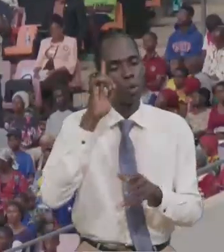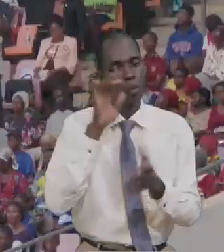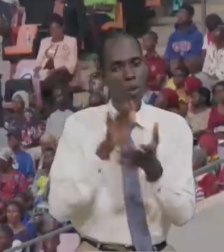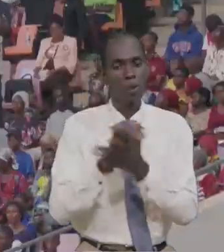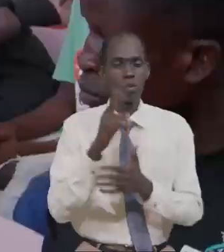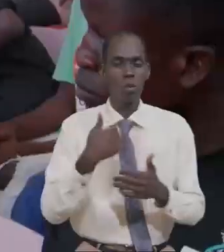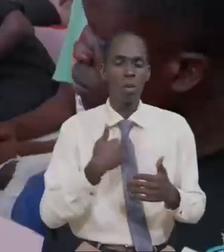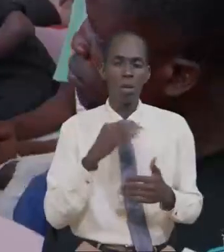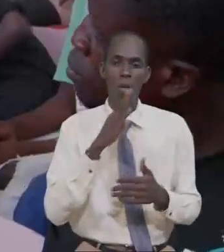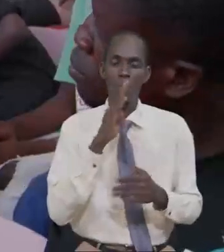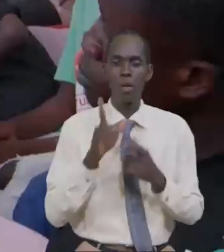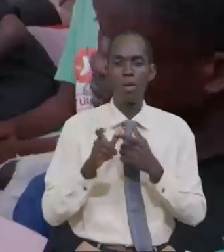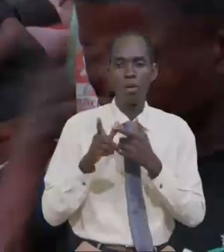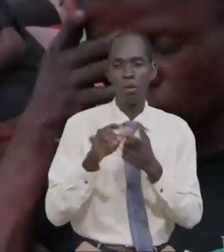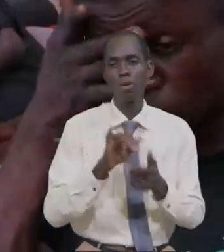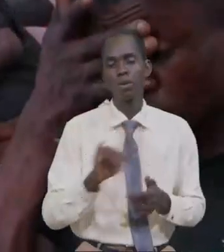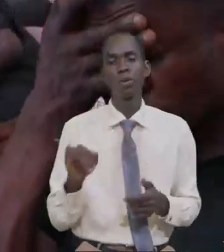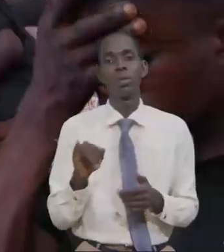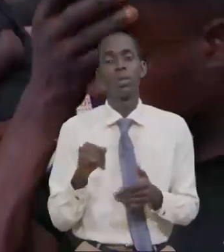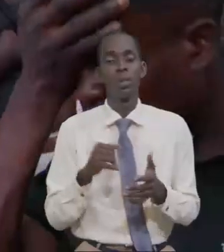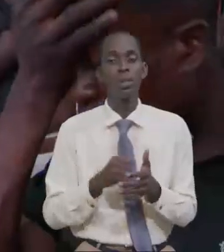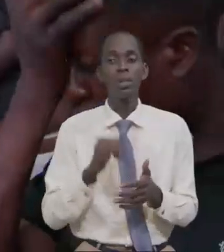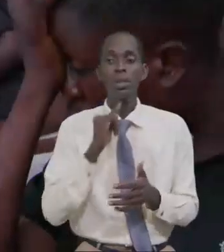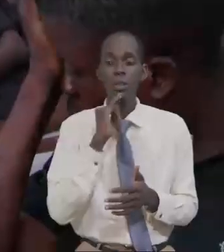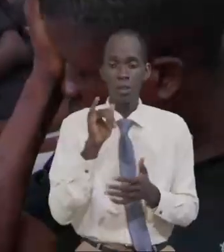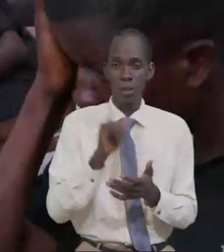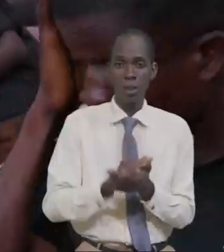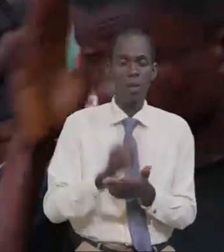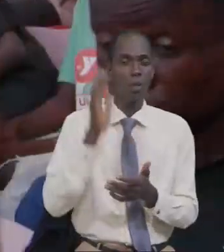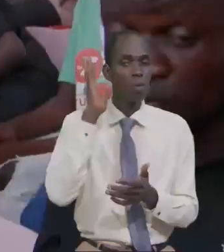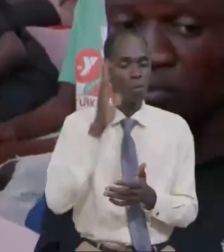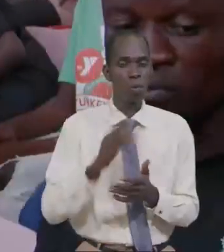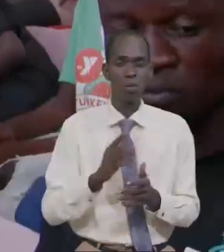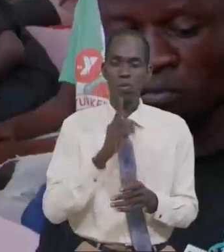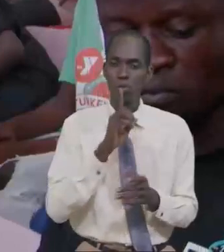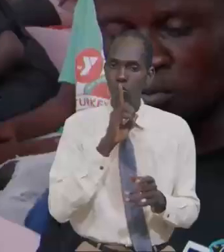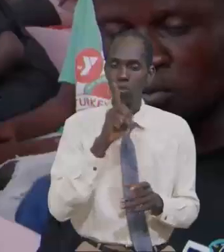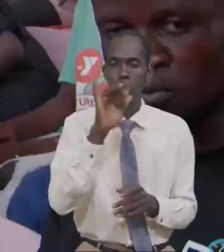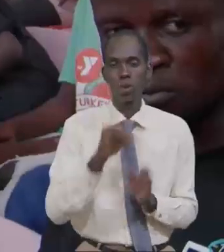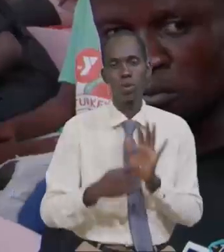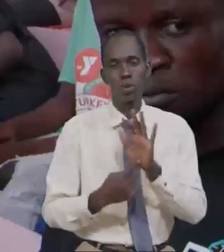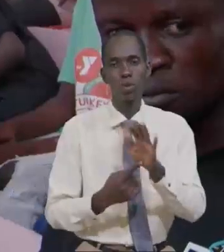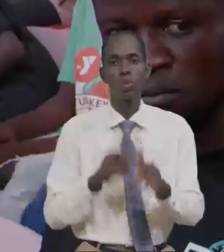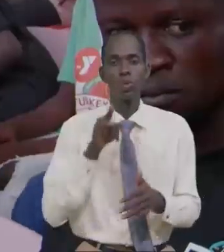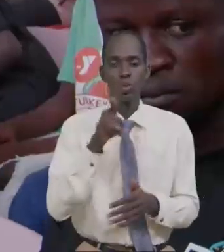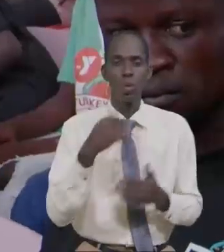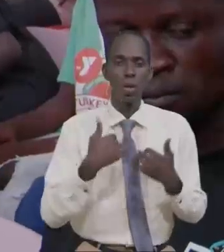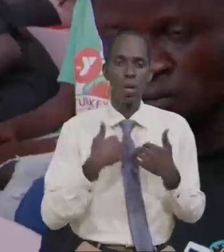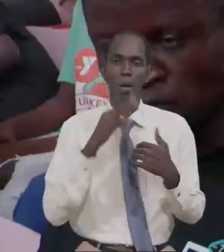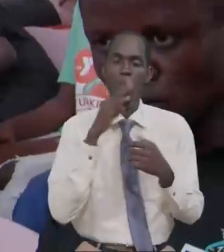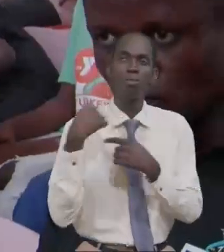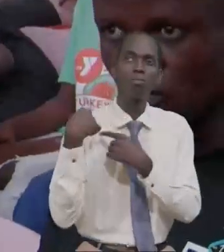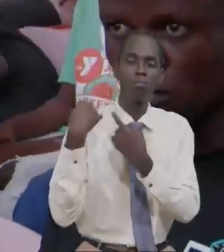So run that ye may obtain. You will